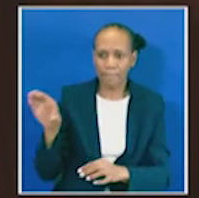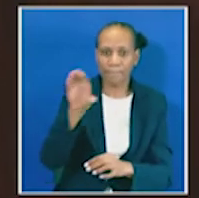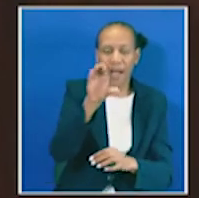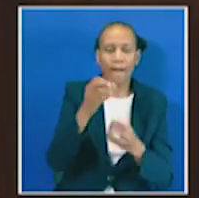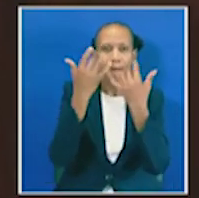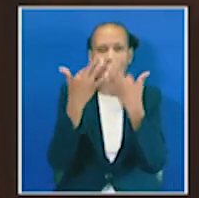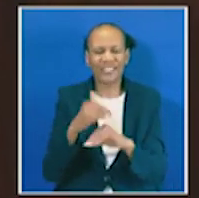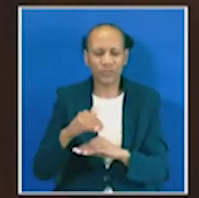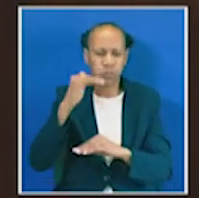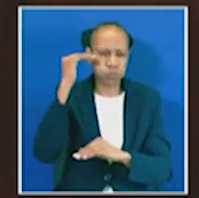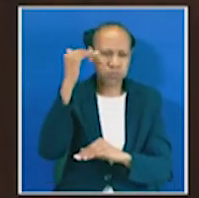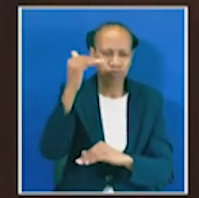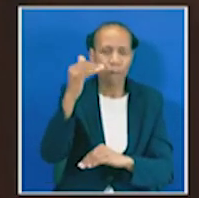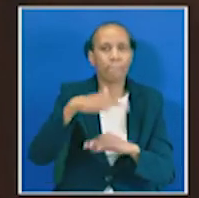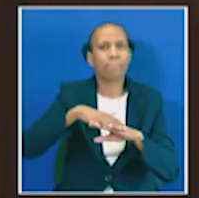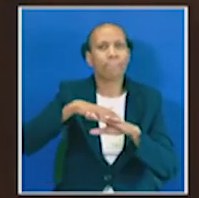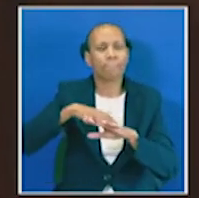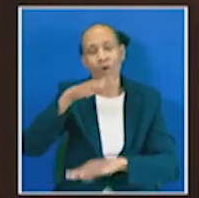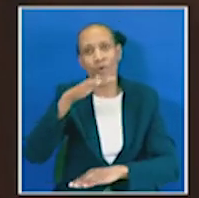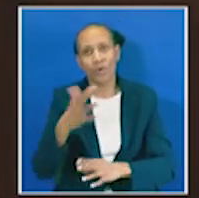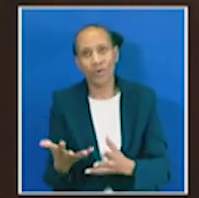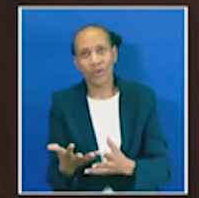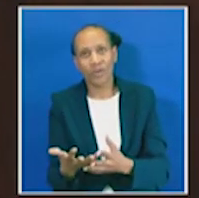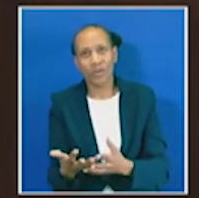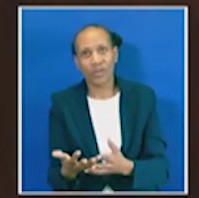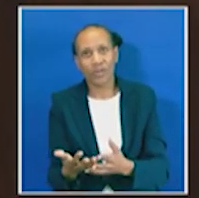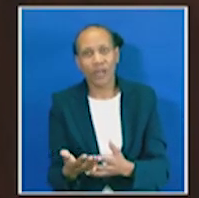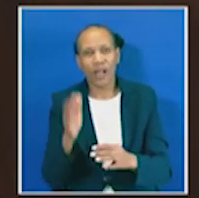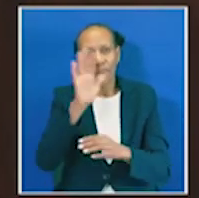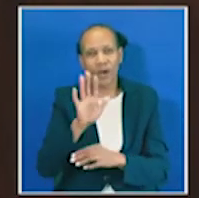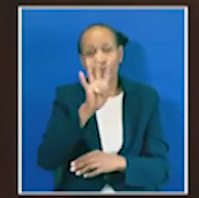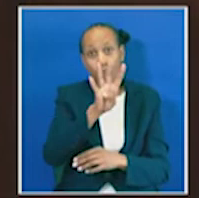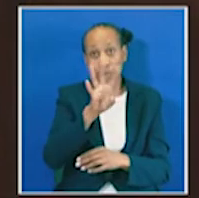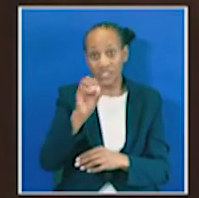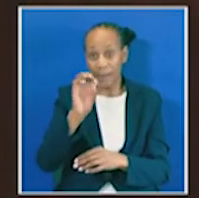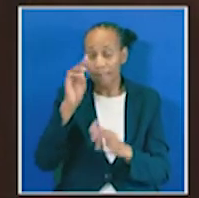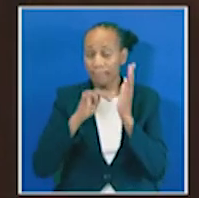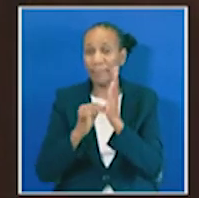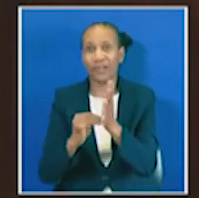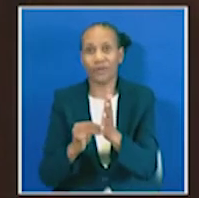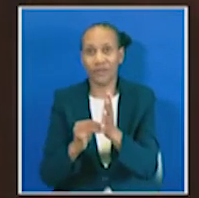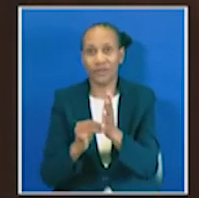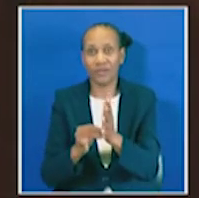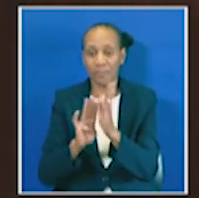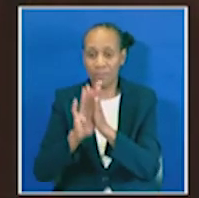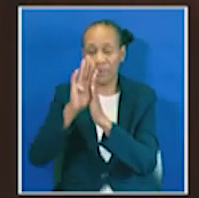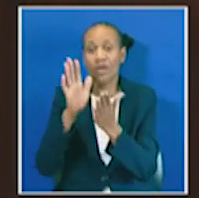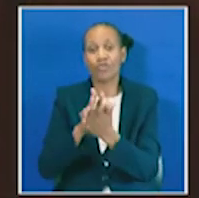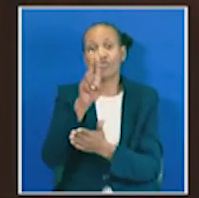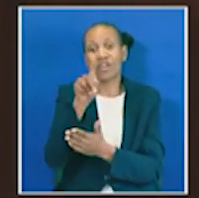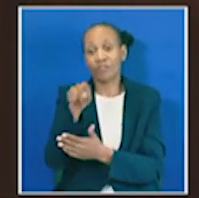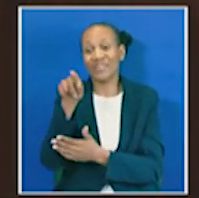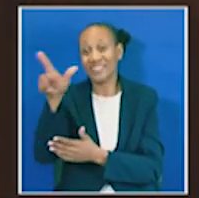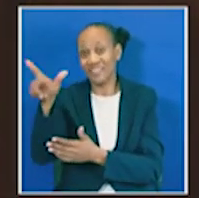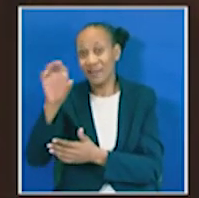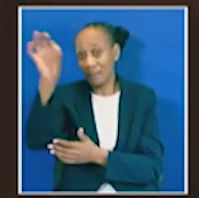largest chunk of the higher education budget. It receives close to 40 million, with an increase of 12.7%